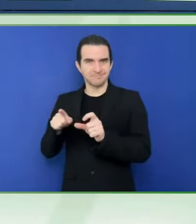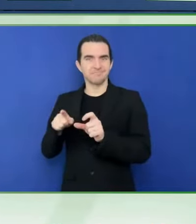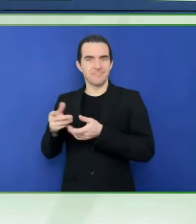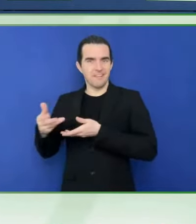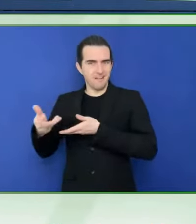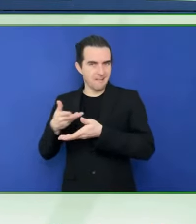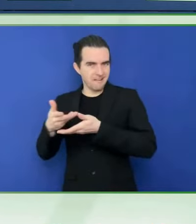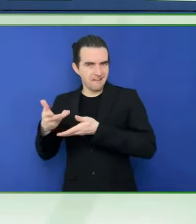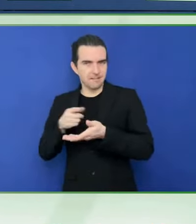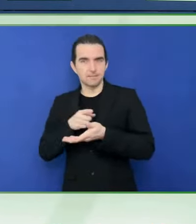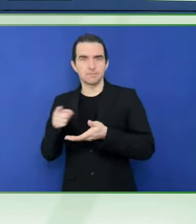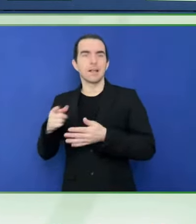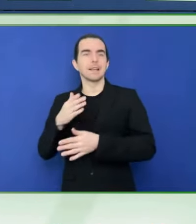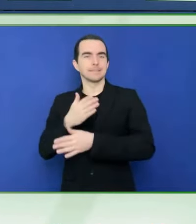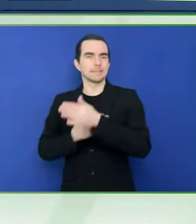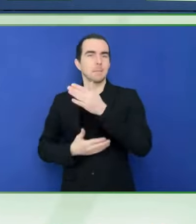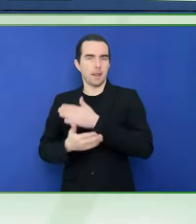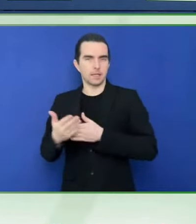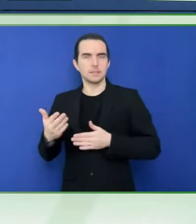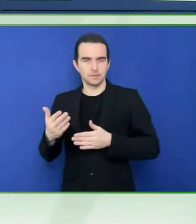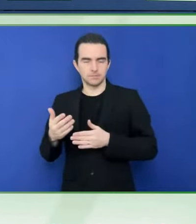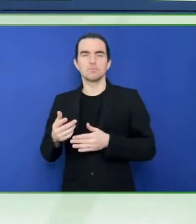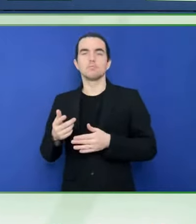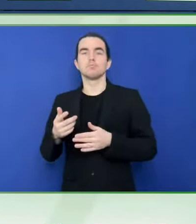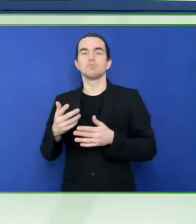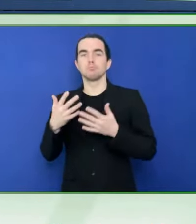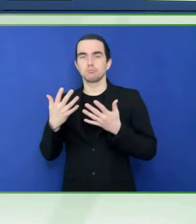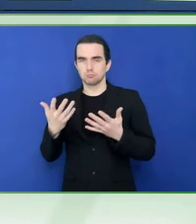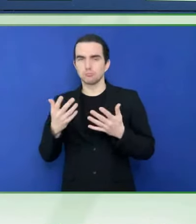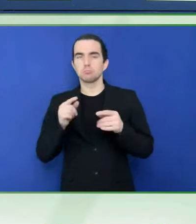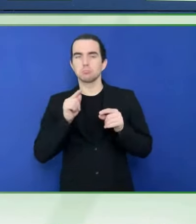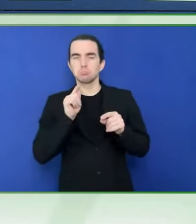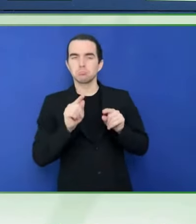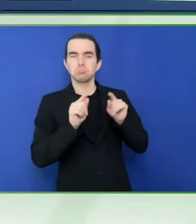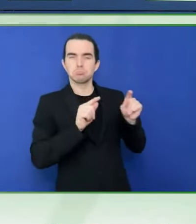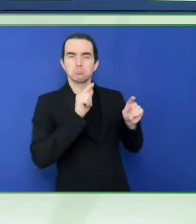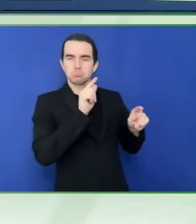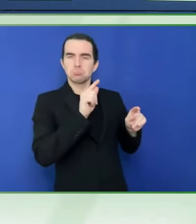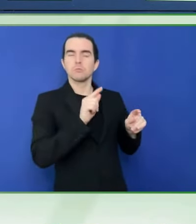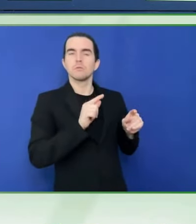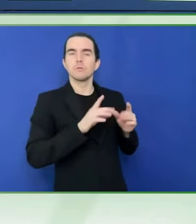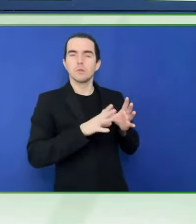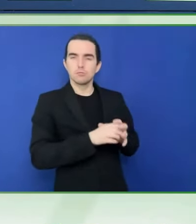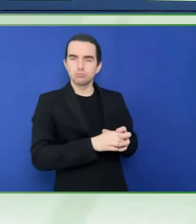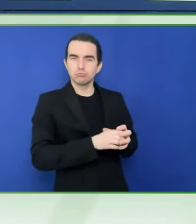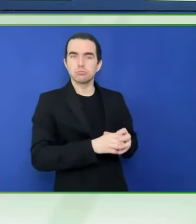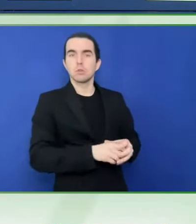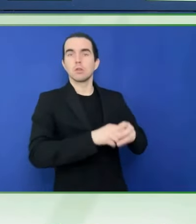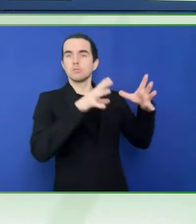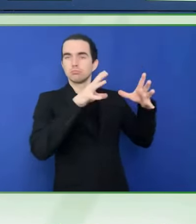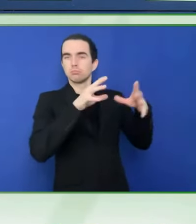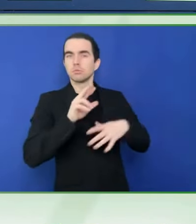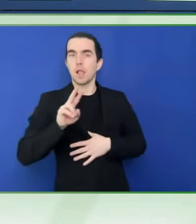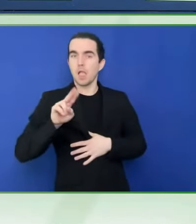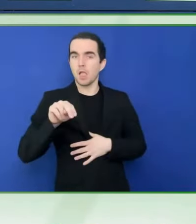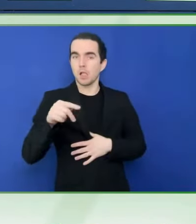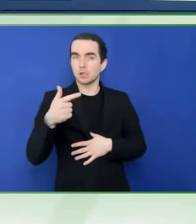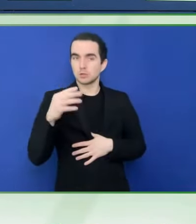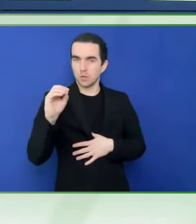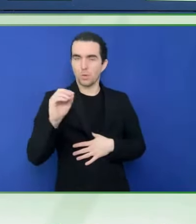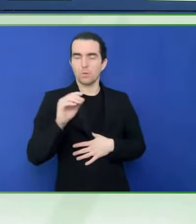their support. And I'm proud to say that we did it together.